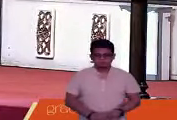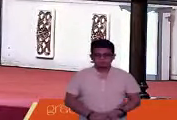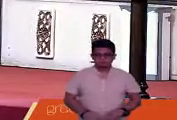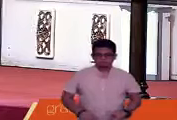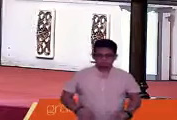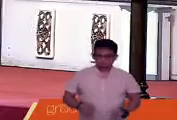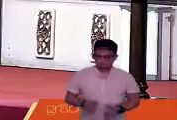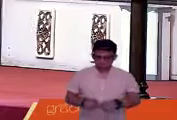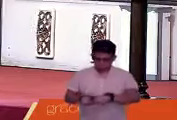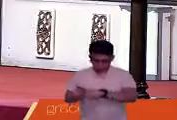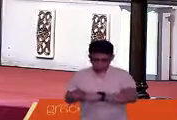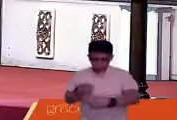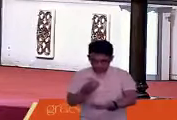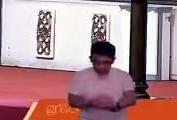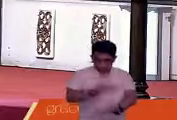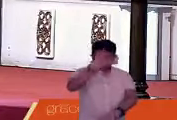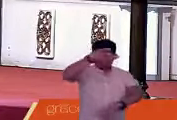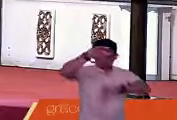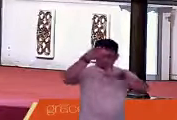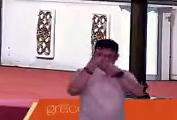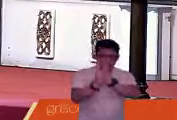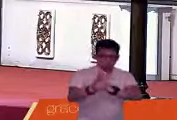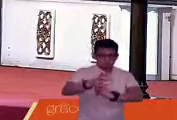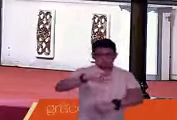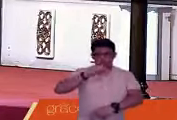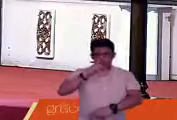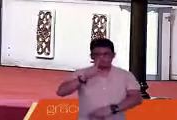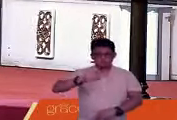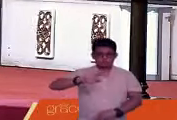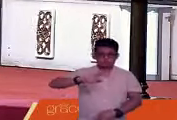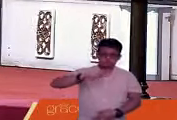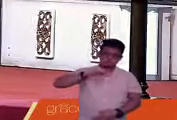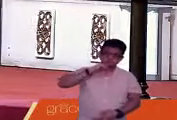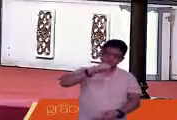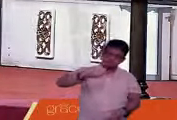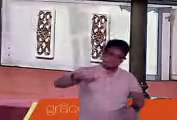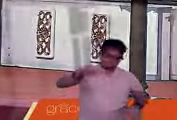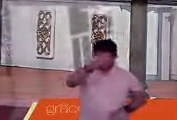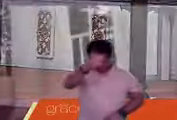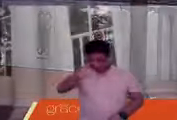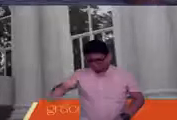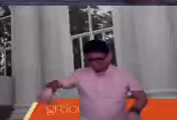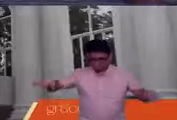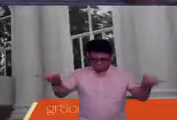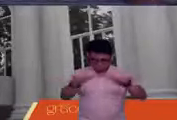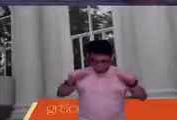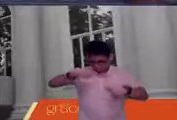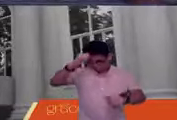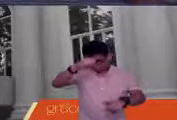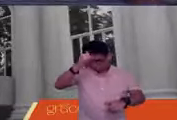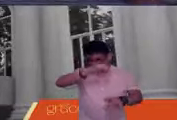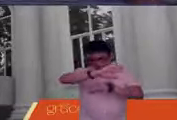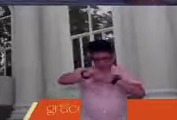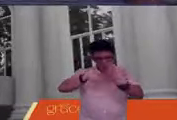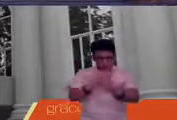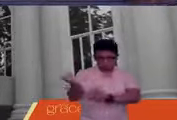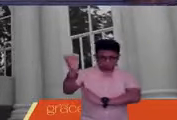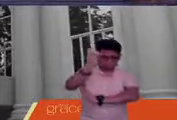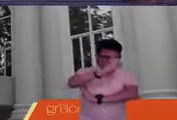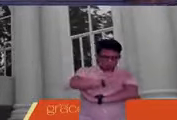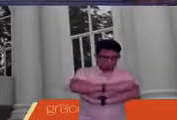both riches and honor, so that thee shall not be any among the kings like unto thee all